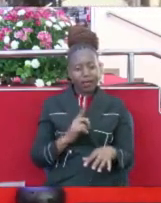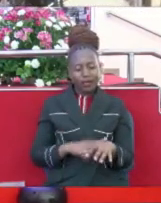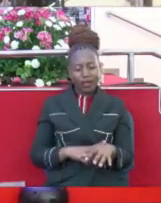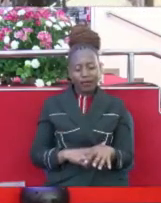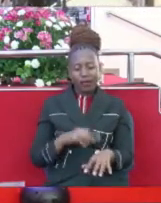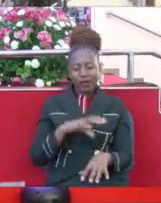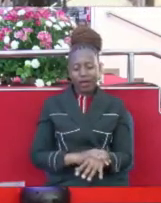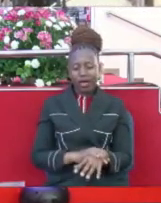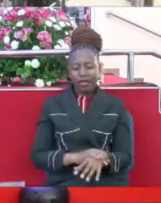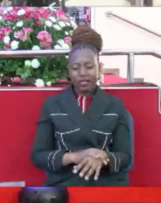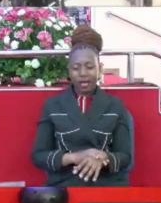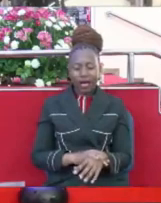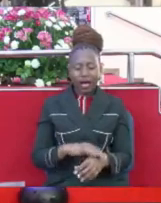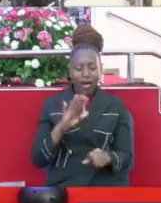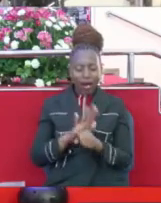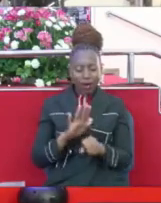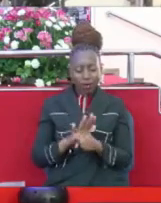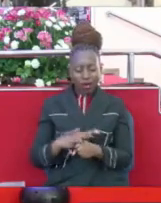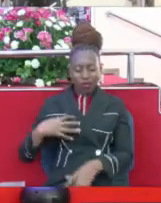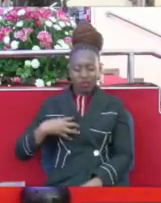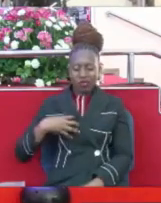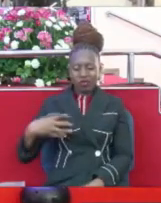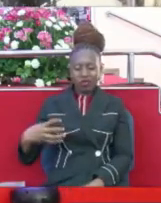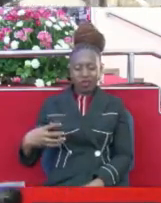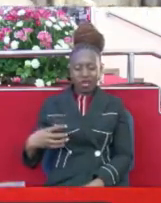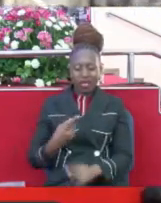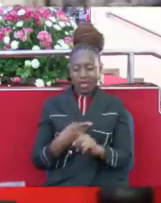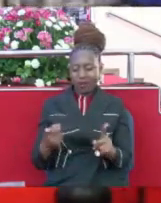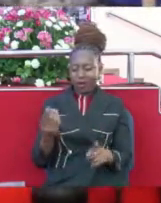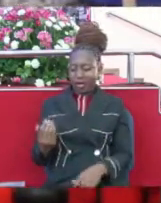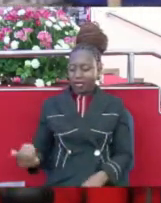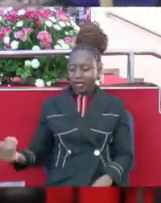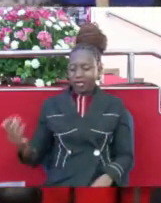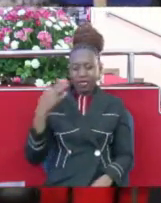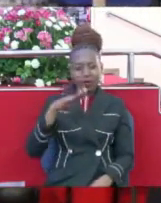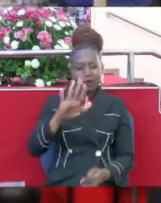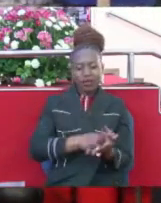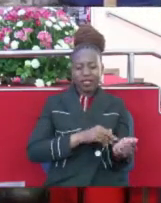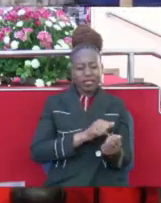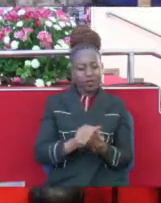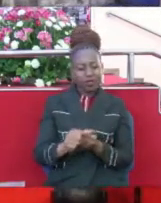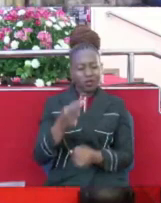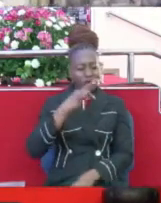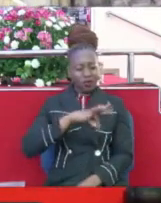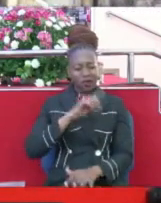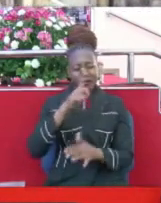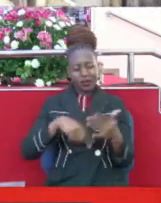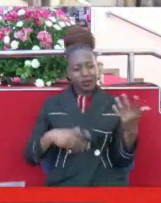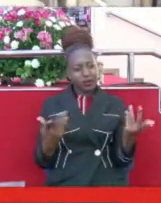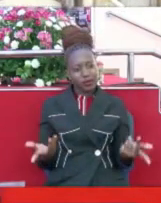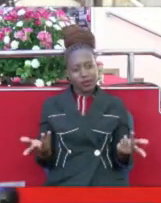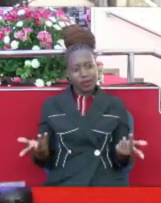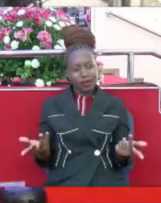properties and material gain and your children are en route to hell? Jenny, nini itakufaidi wakati ukipata haya yote na watoto